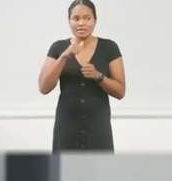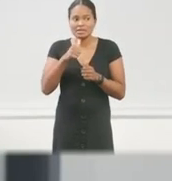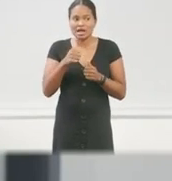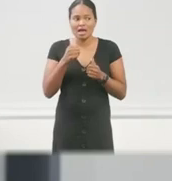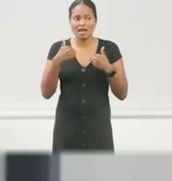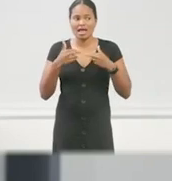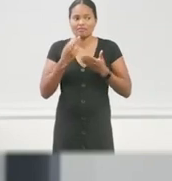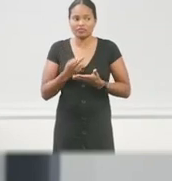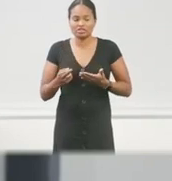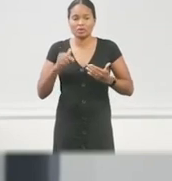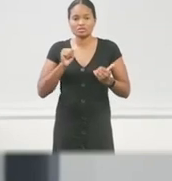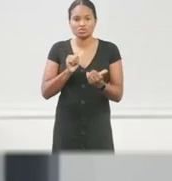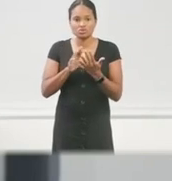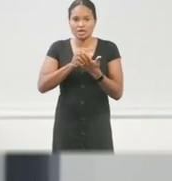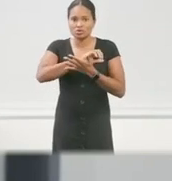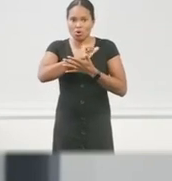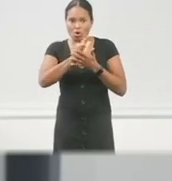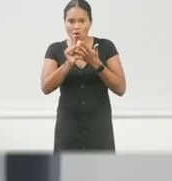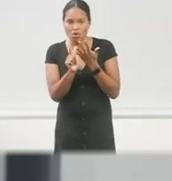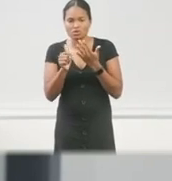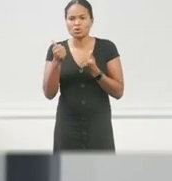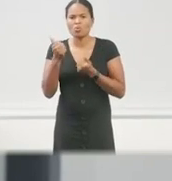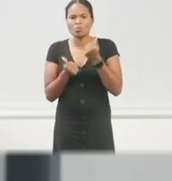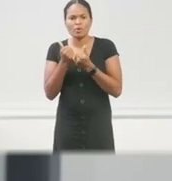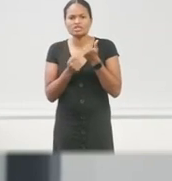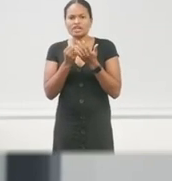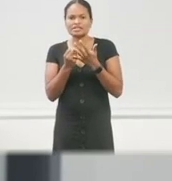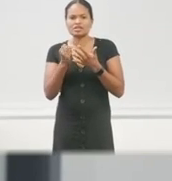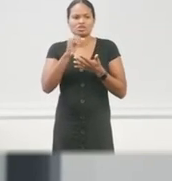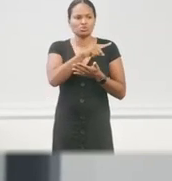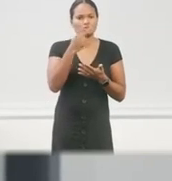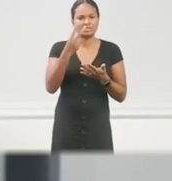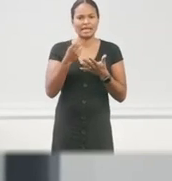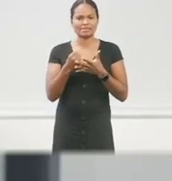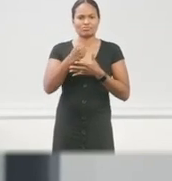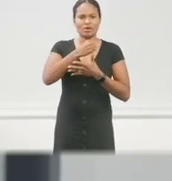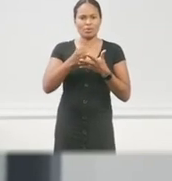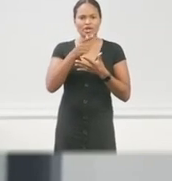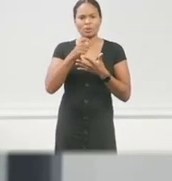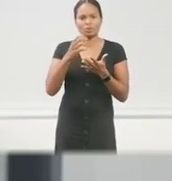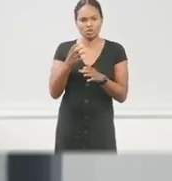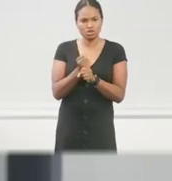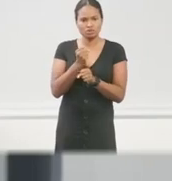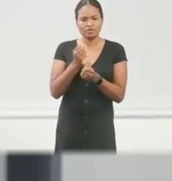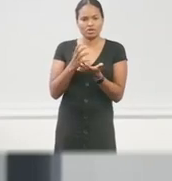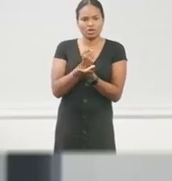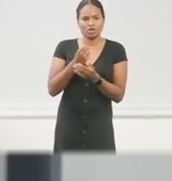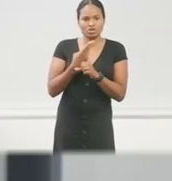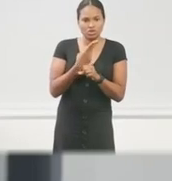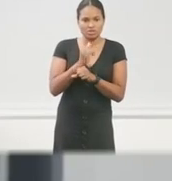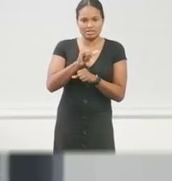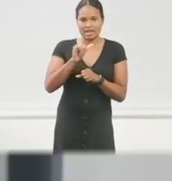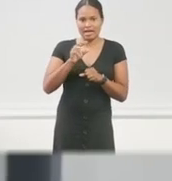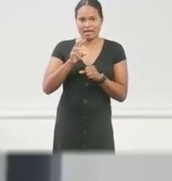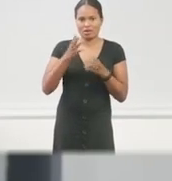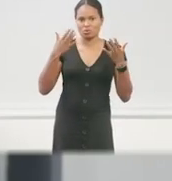those. So knowing which groups are the main ones will be incredibly important for us to target. Very good question. So